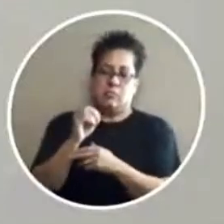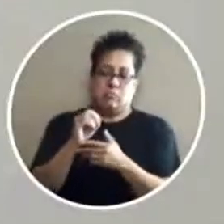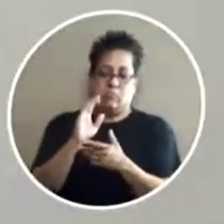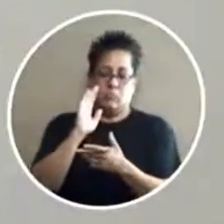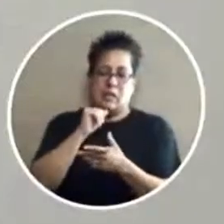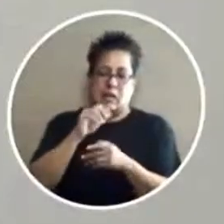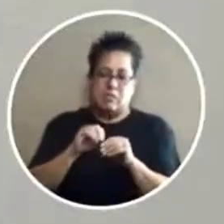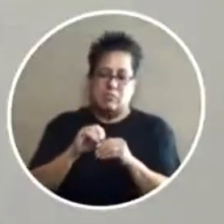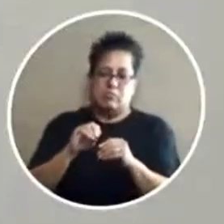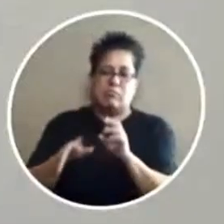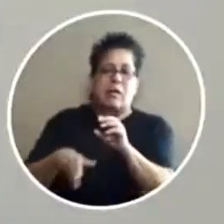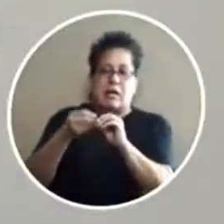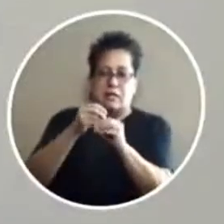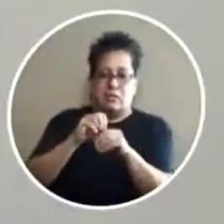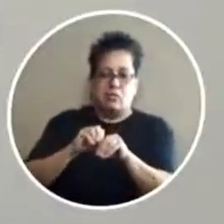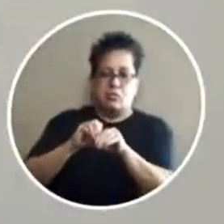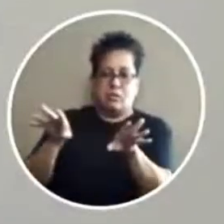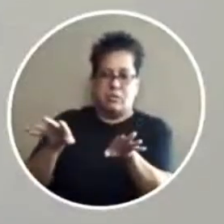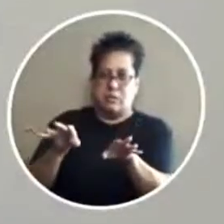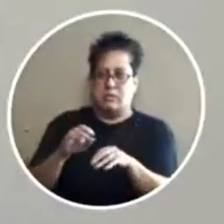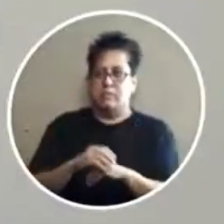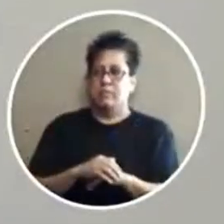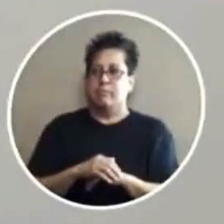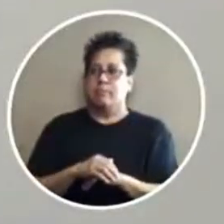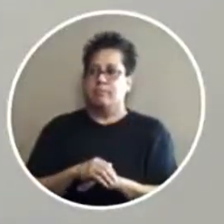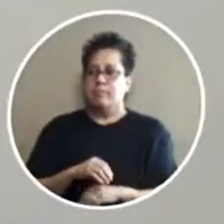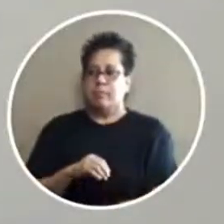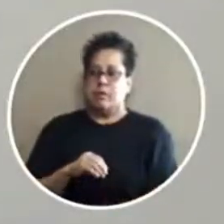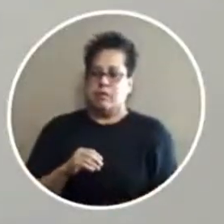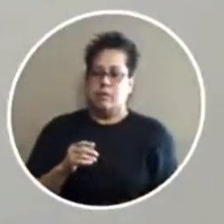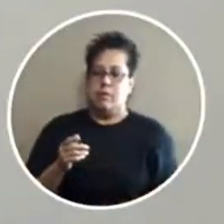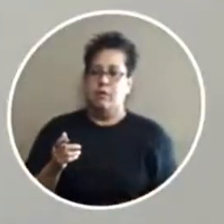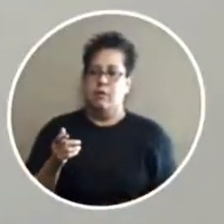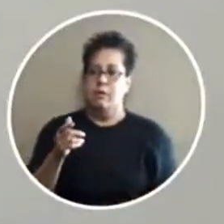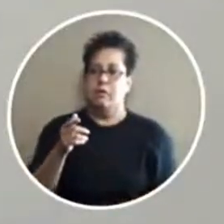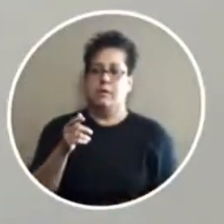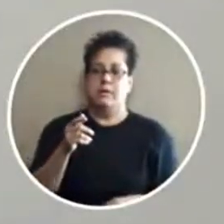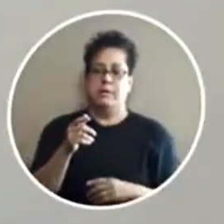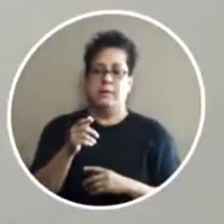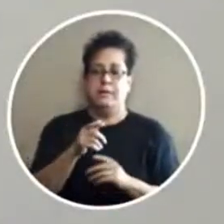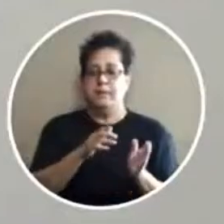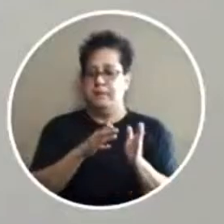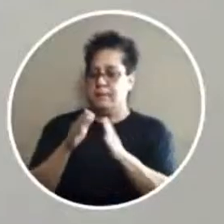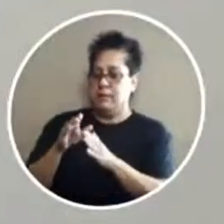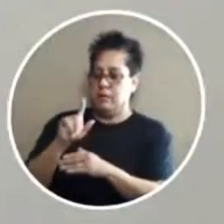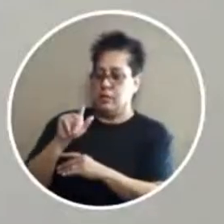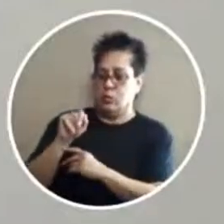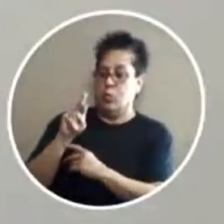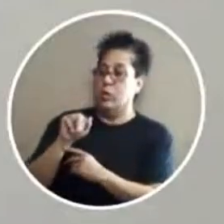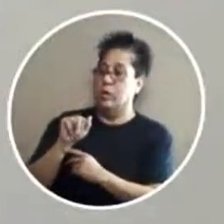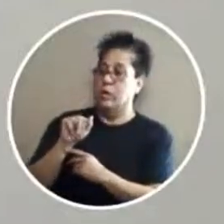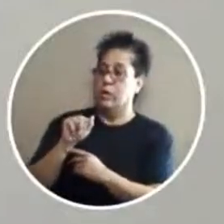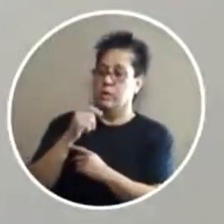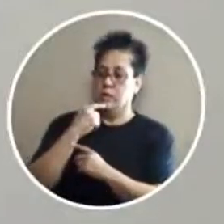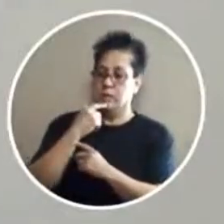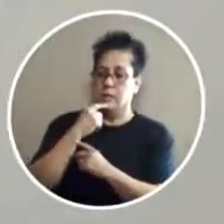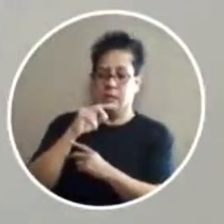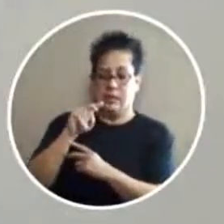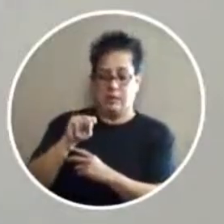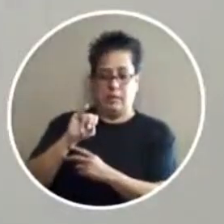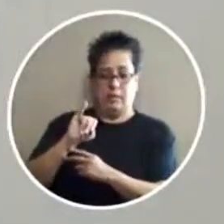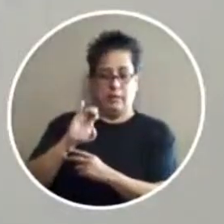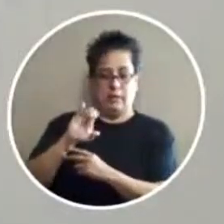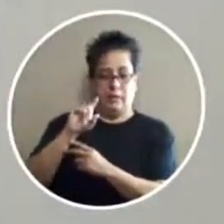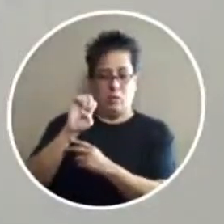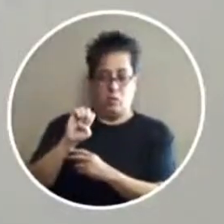spread. With that, I'll turn it back to Laura. Thank you, Mayor. I'm asking Ms. Nicole Reese